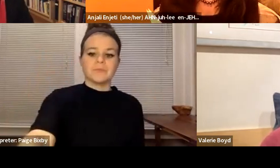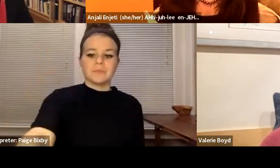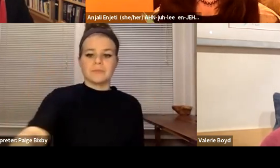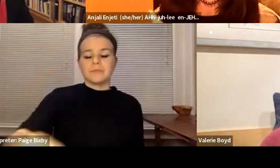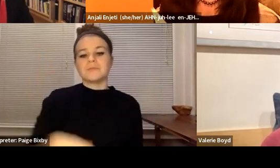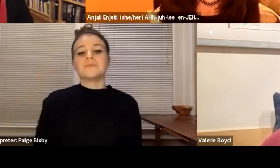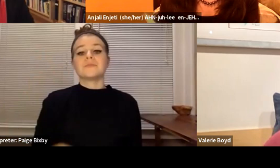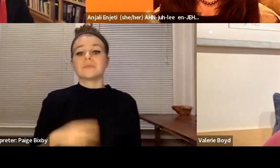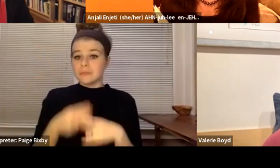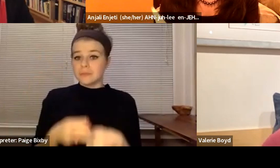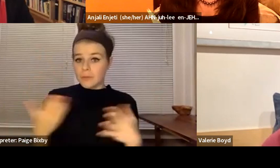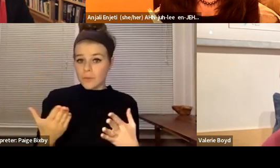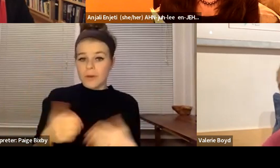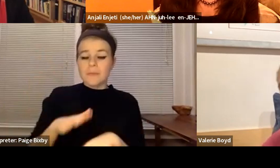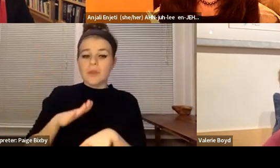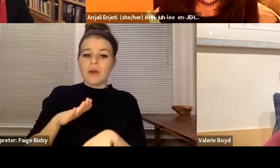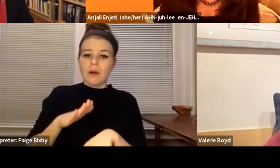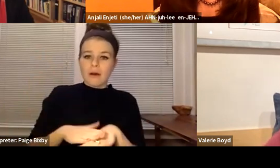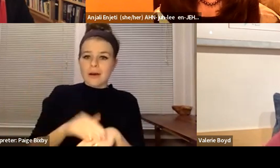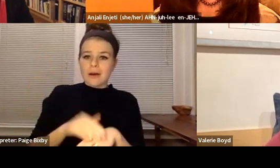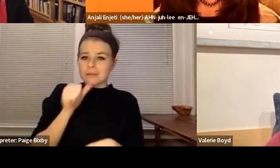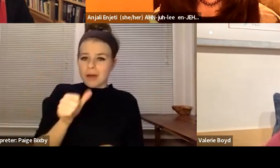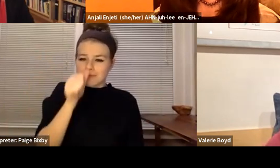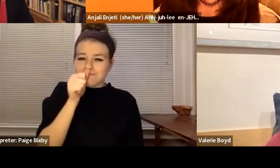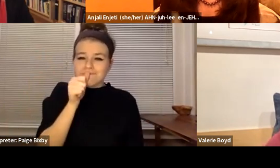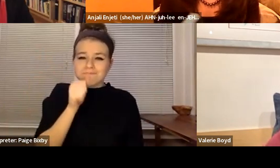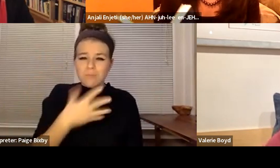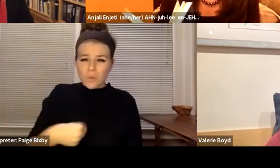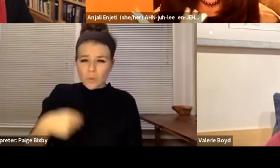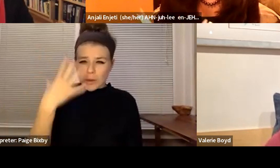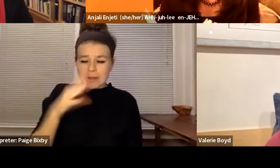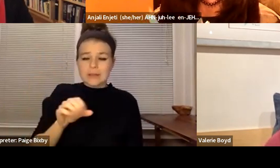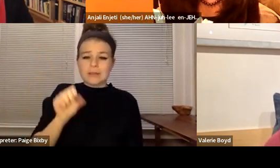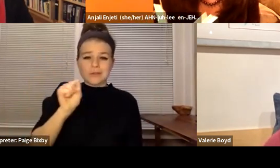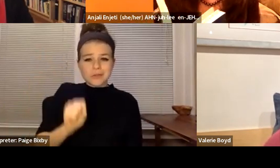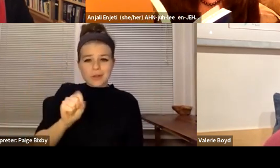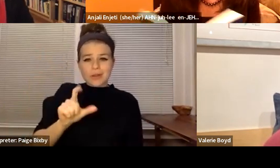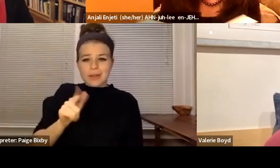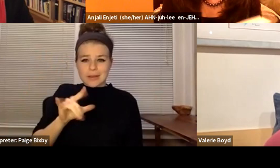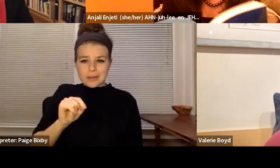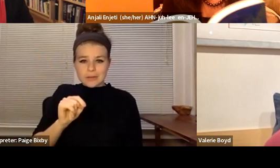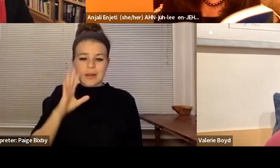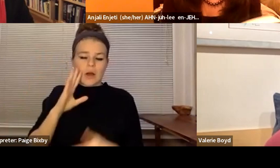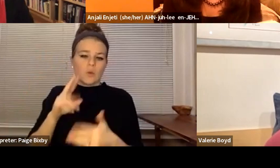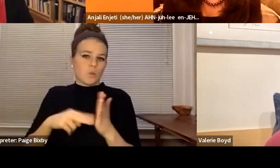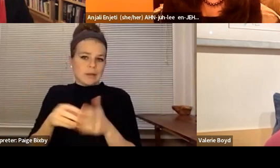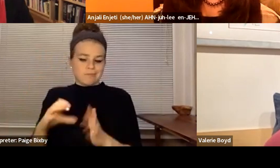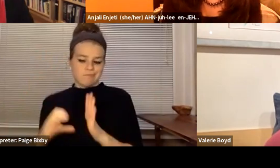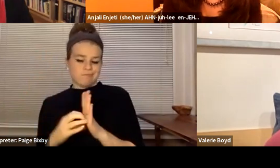It's called On the Unbearable Whiteness of Southern Literature. I'm going to read the very end of the